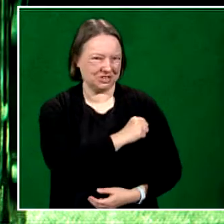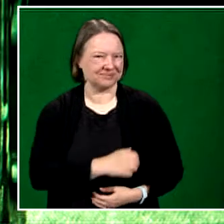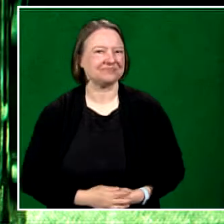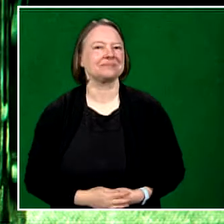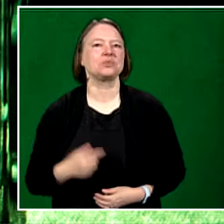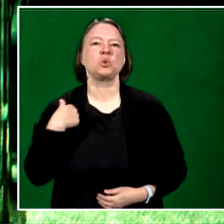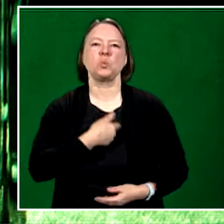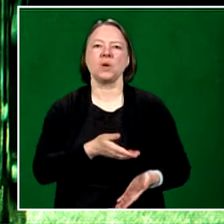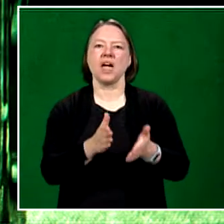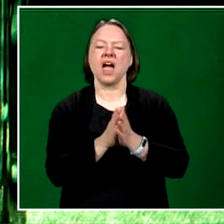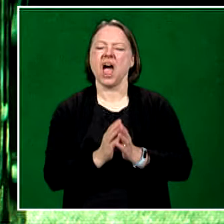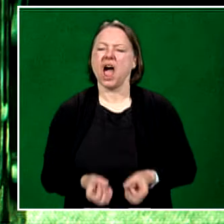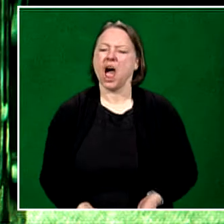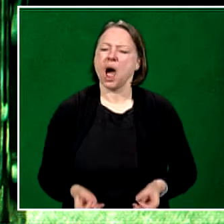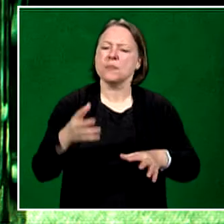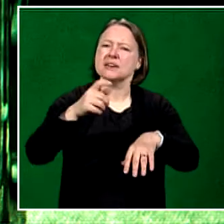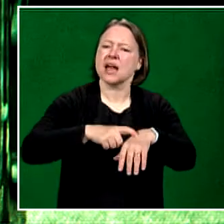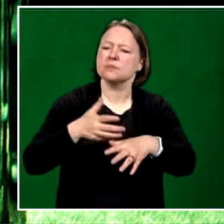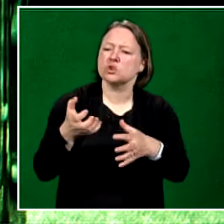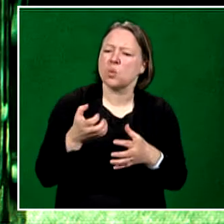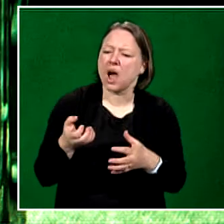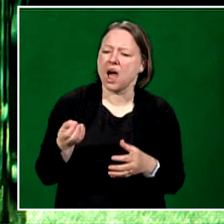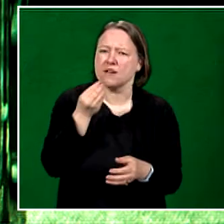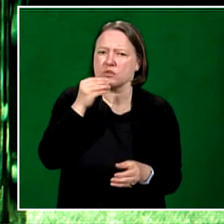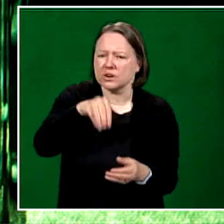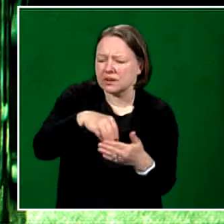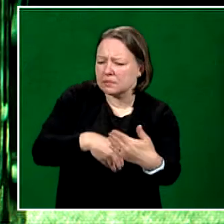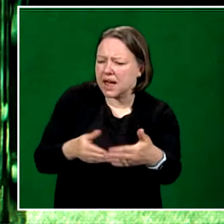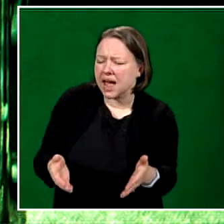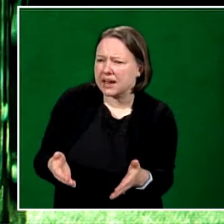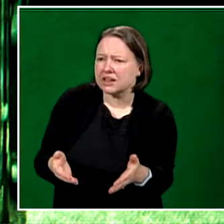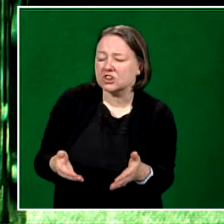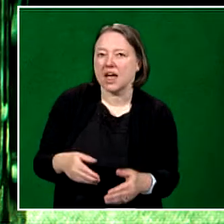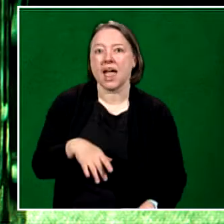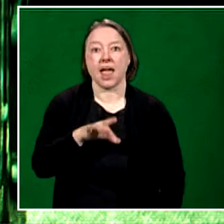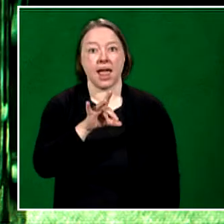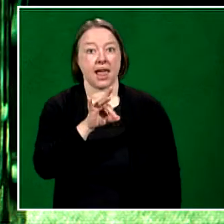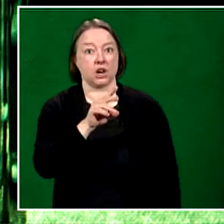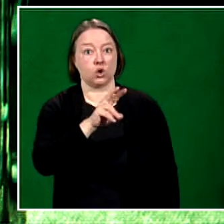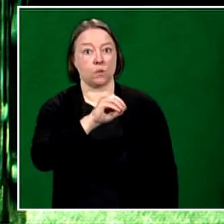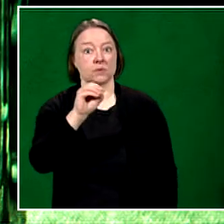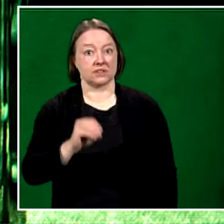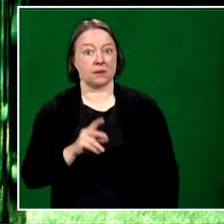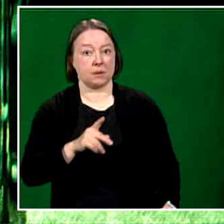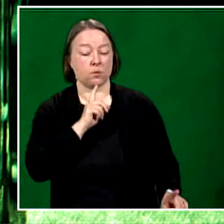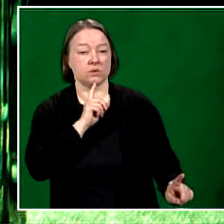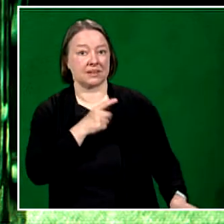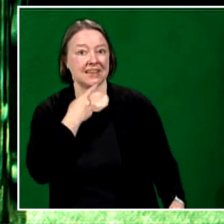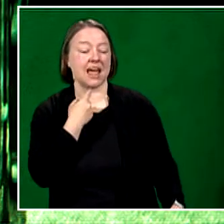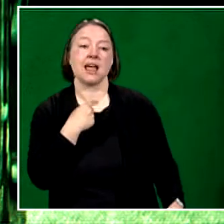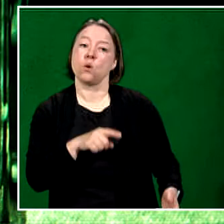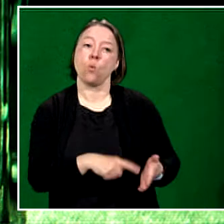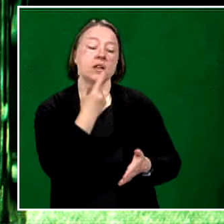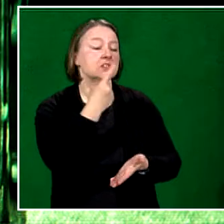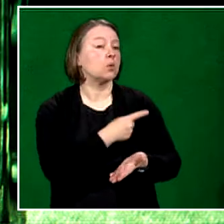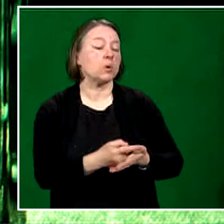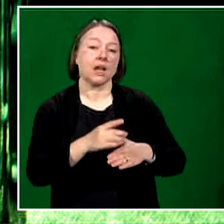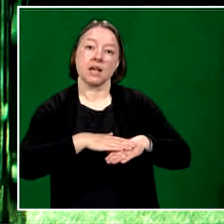We asked, how many times would you want a packaged meal? And 82% of respondents said at least once a